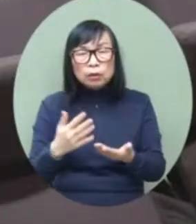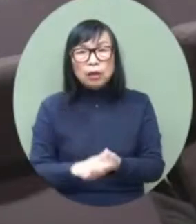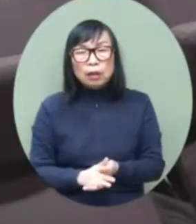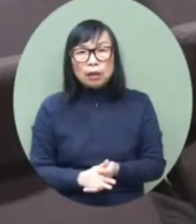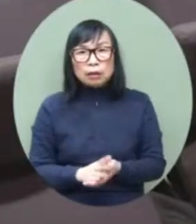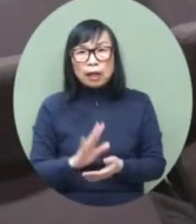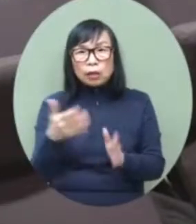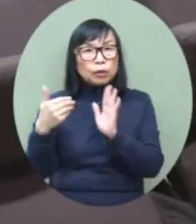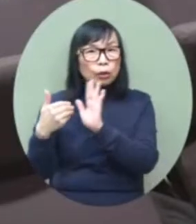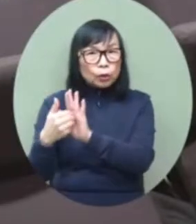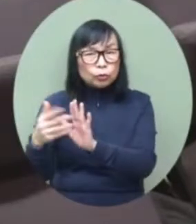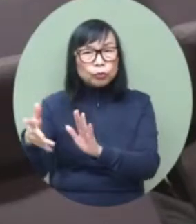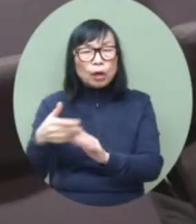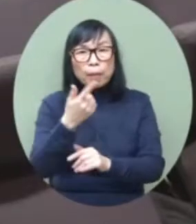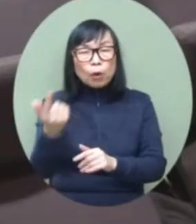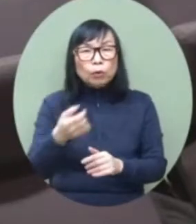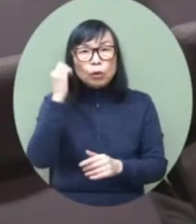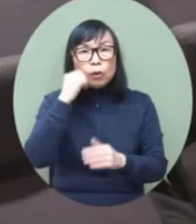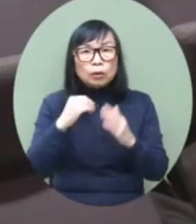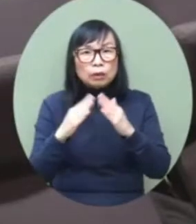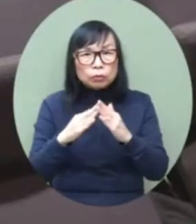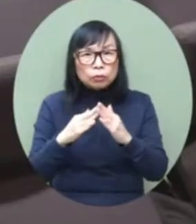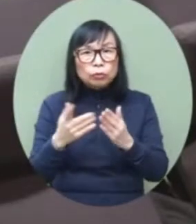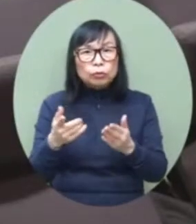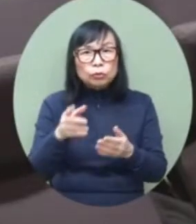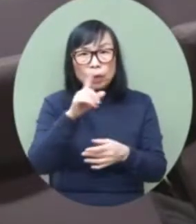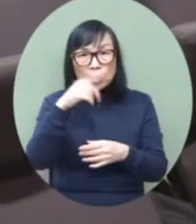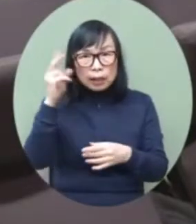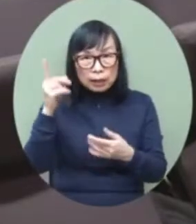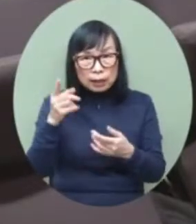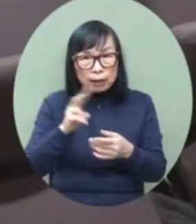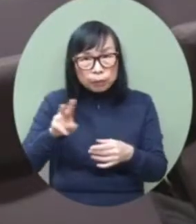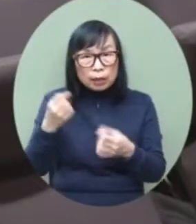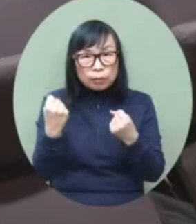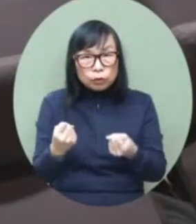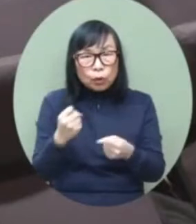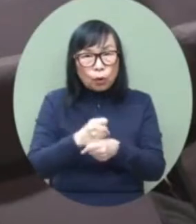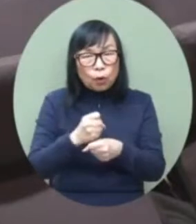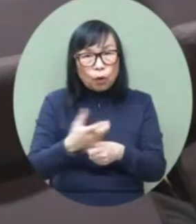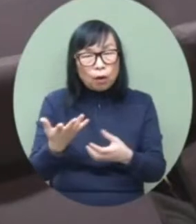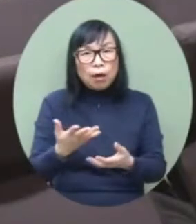have mild symptoms. So could you tell us, are there a lot of RCHs who are